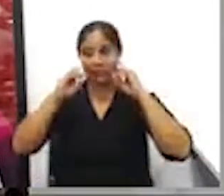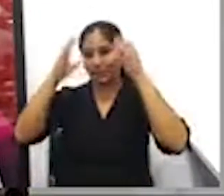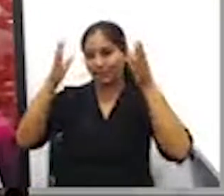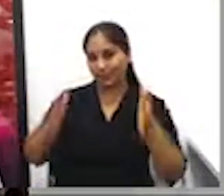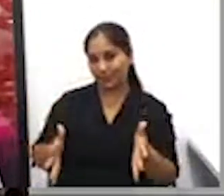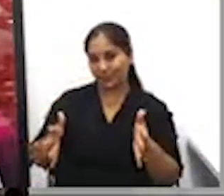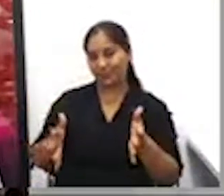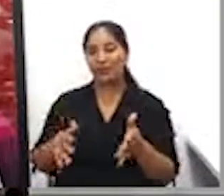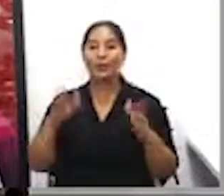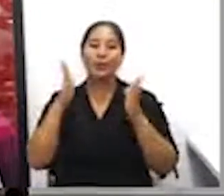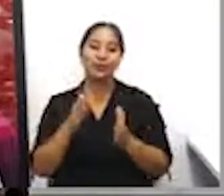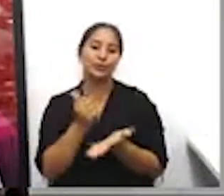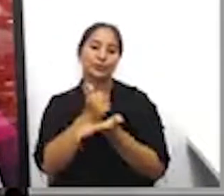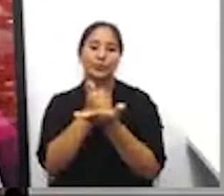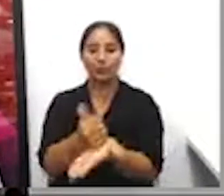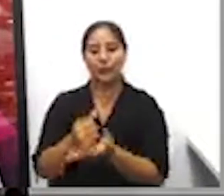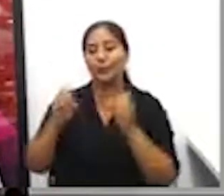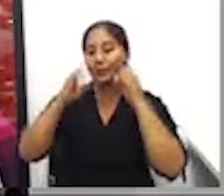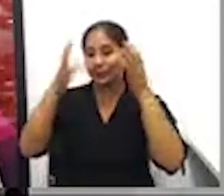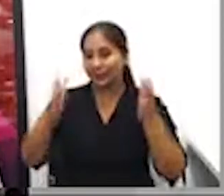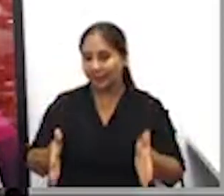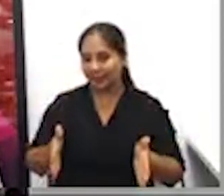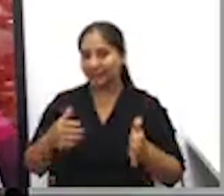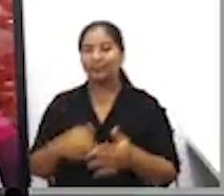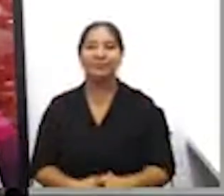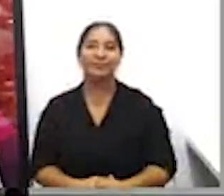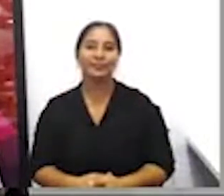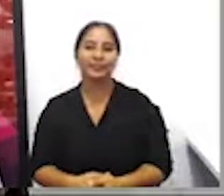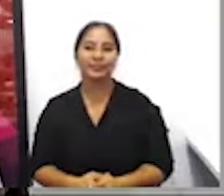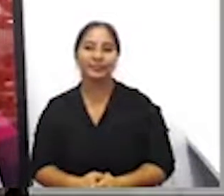see. Lecturer. Not sure, sorry.